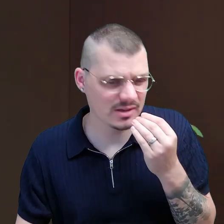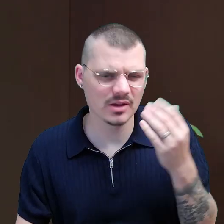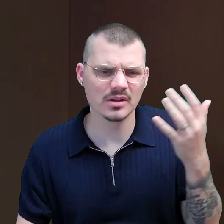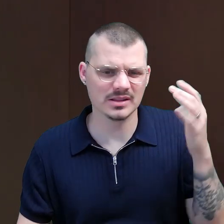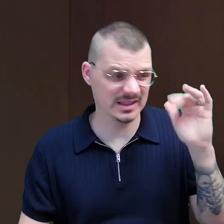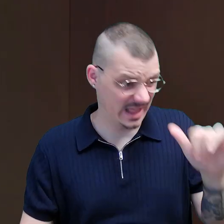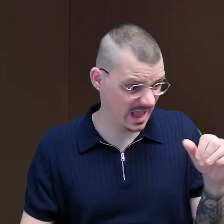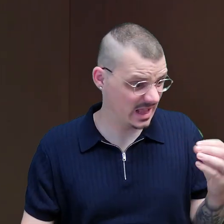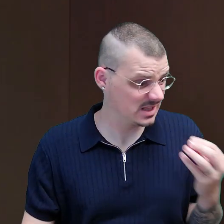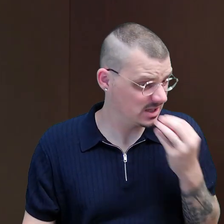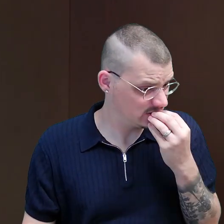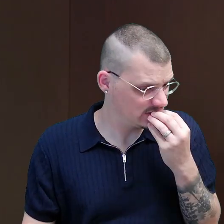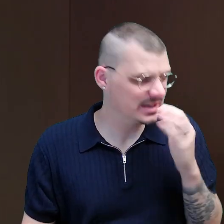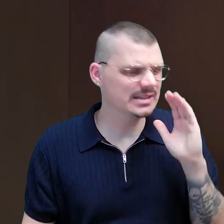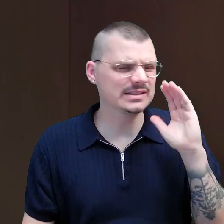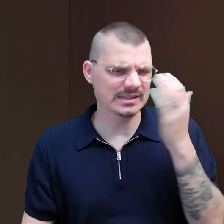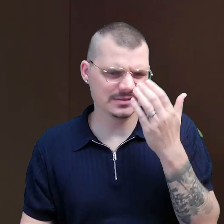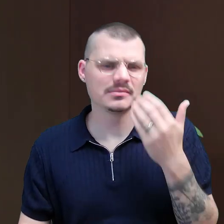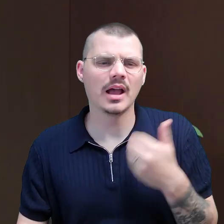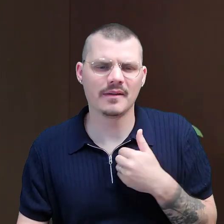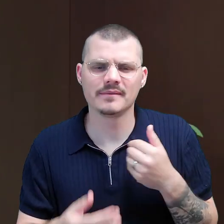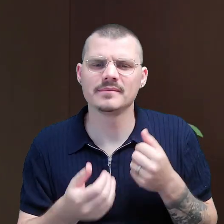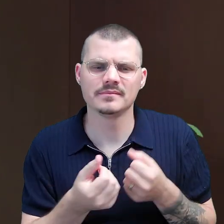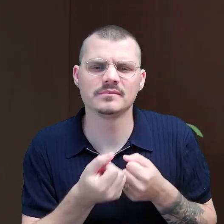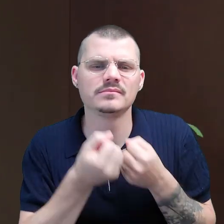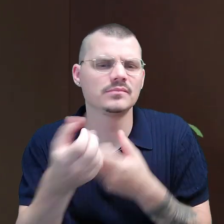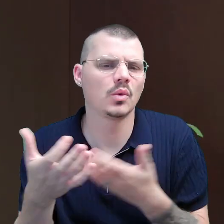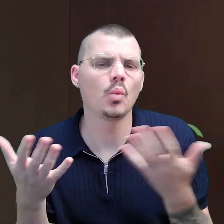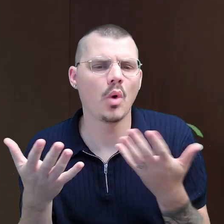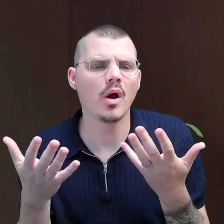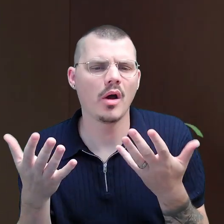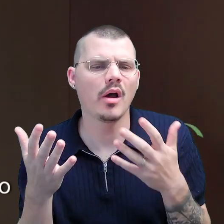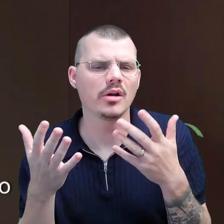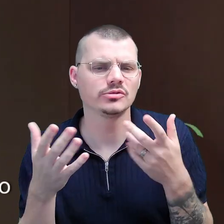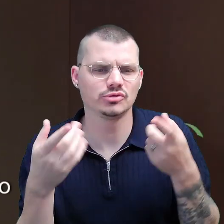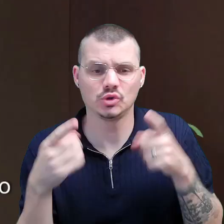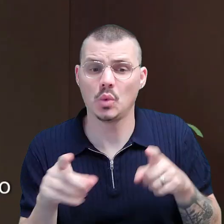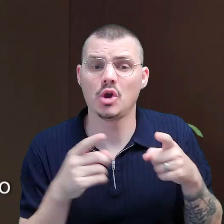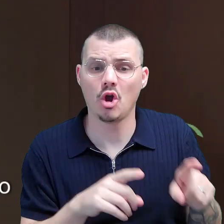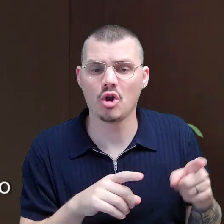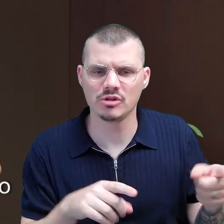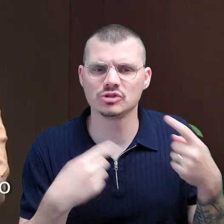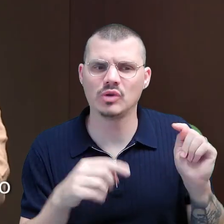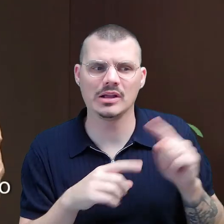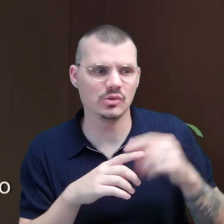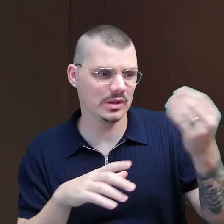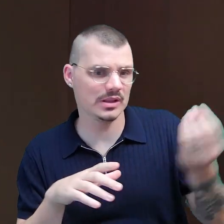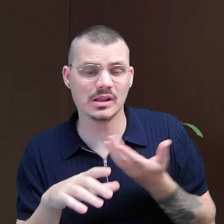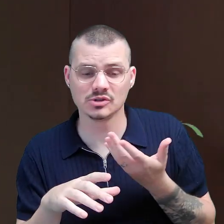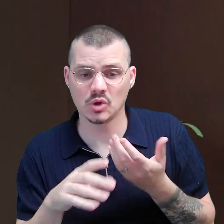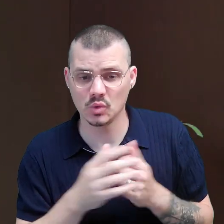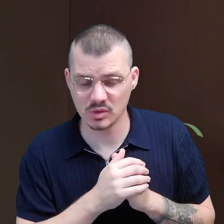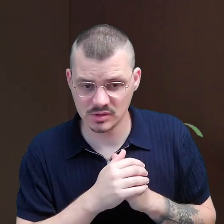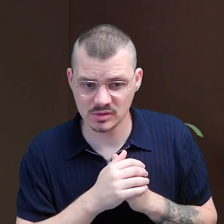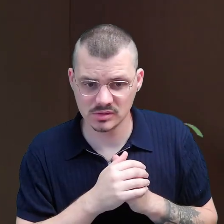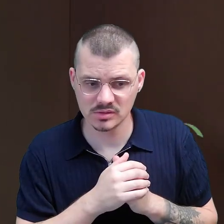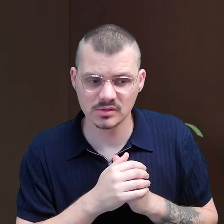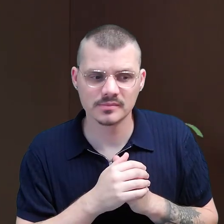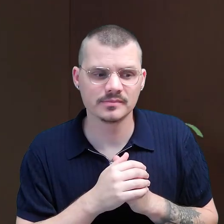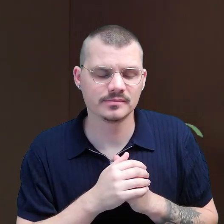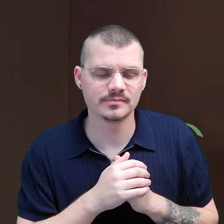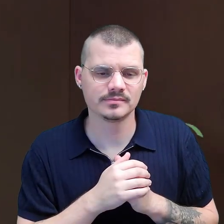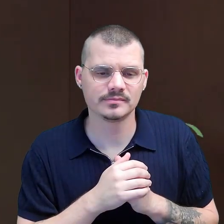person is eating? That seems to be the determinant of what's going on that they're trying to signal us about.